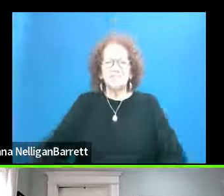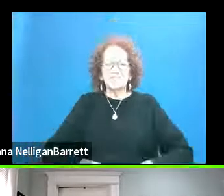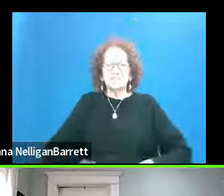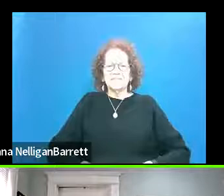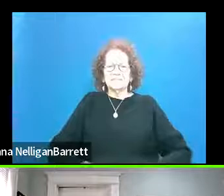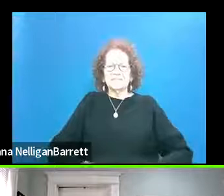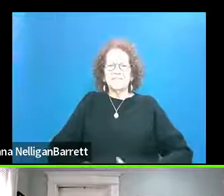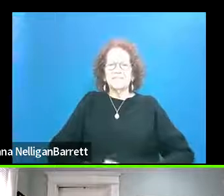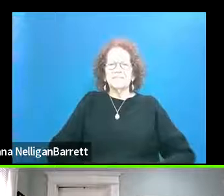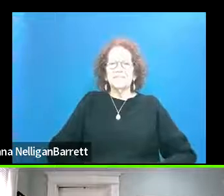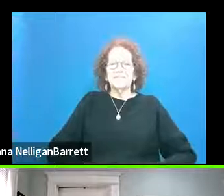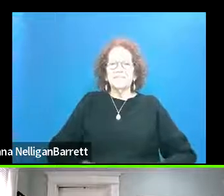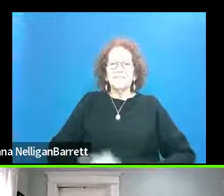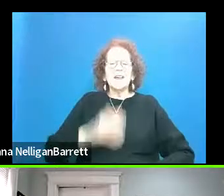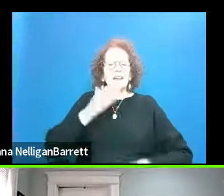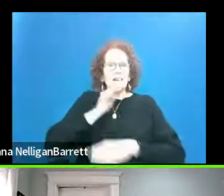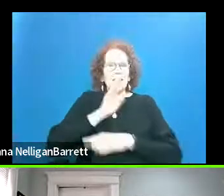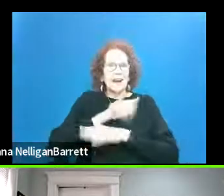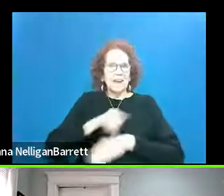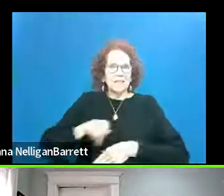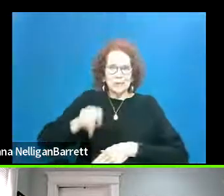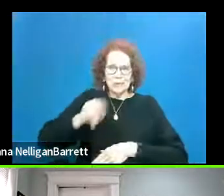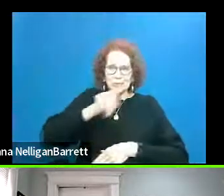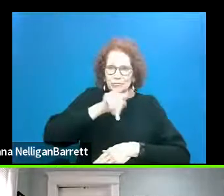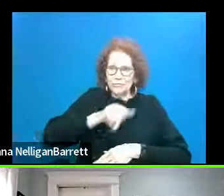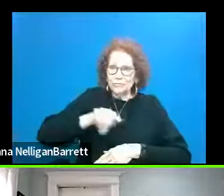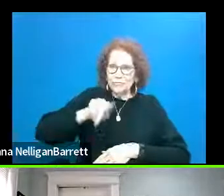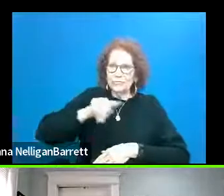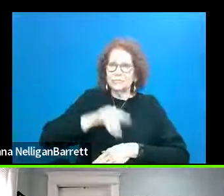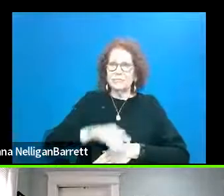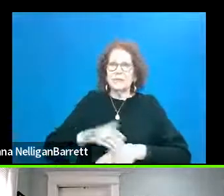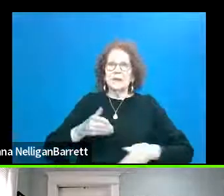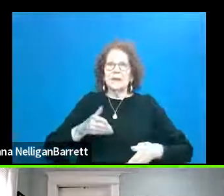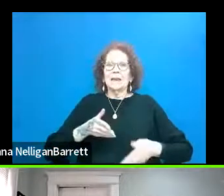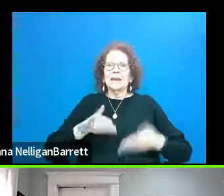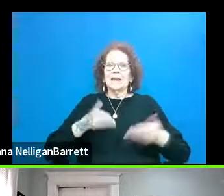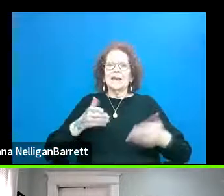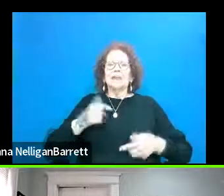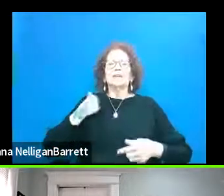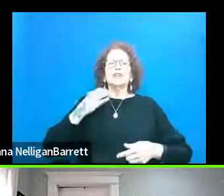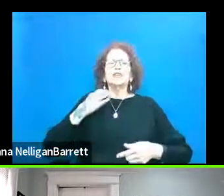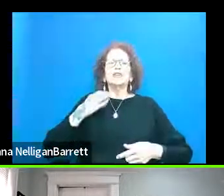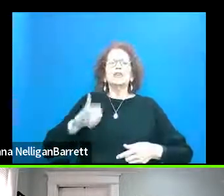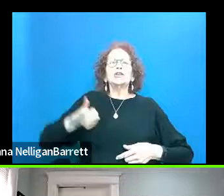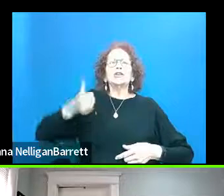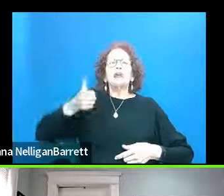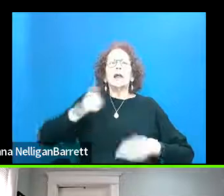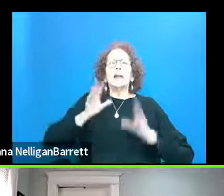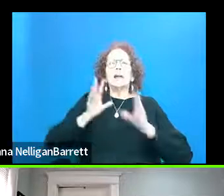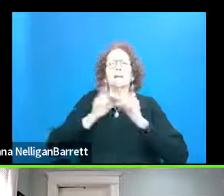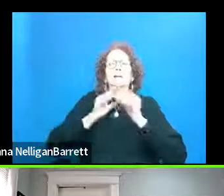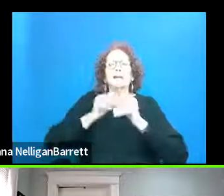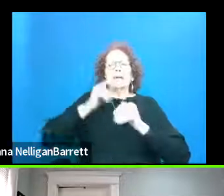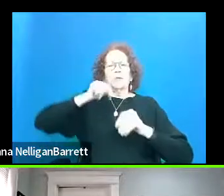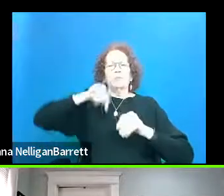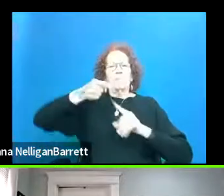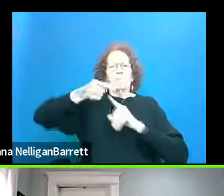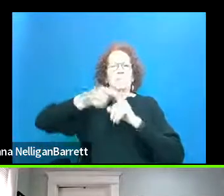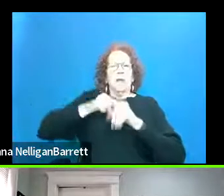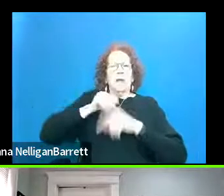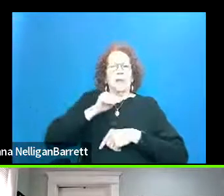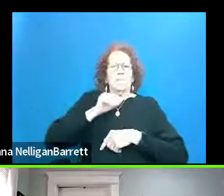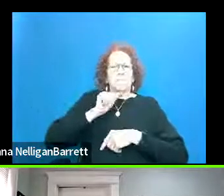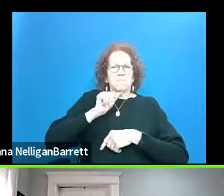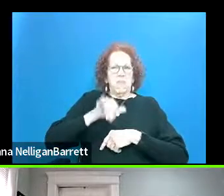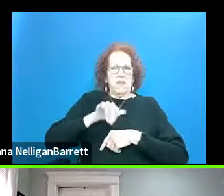All right, good afternoon, everyone. This is the chair's meeting for the month of May. We have some reports that we're going to go through. We're going to hold the